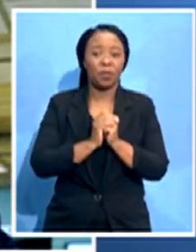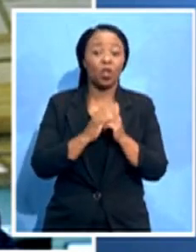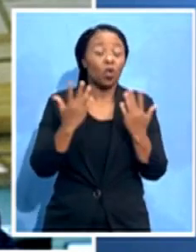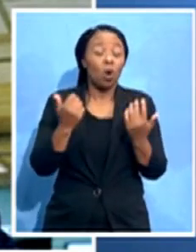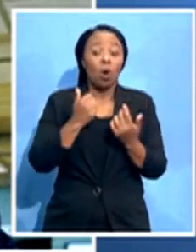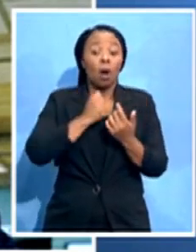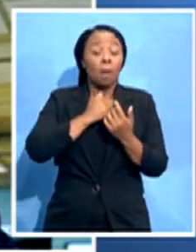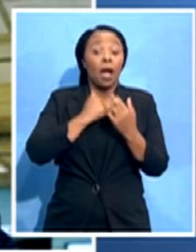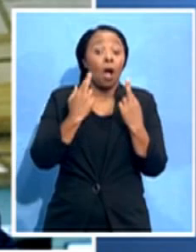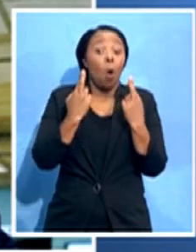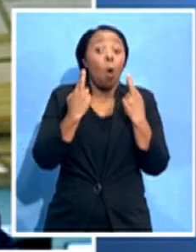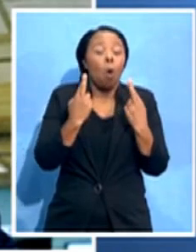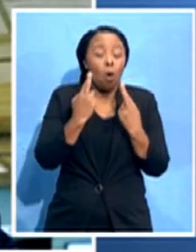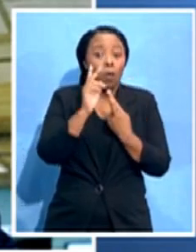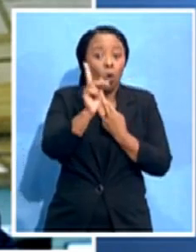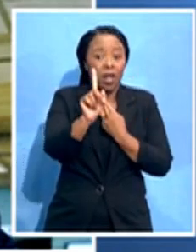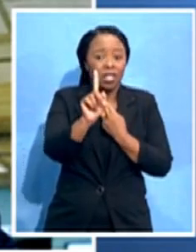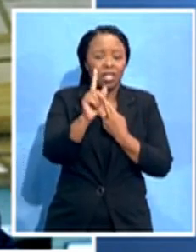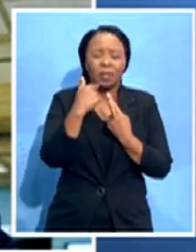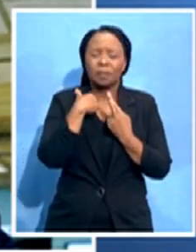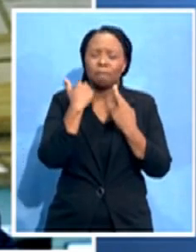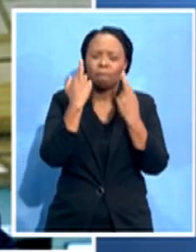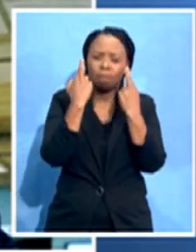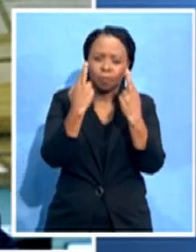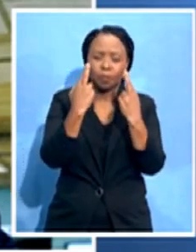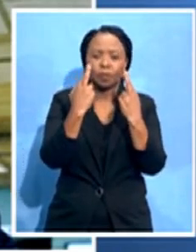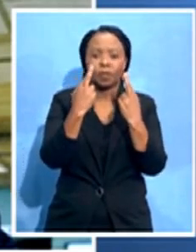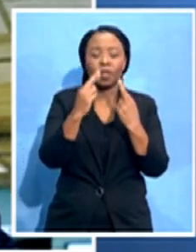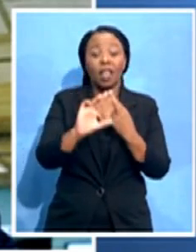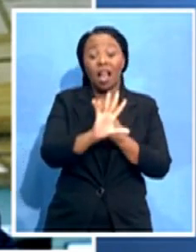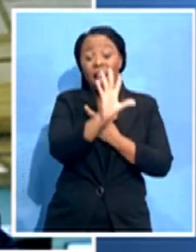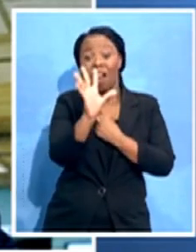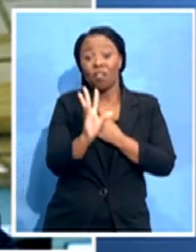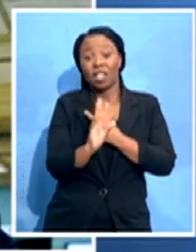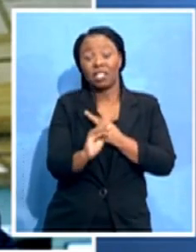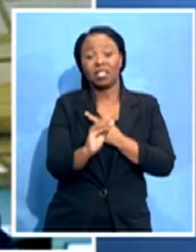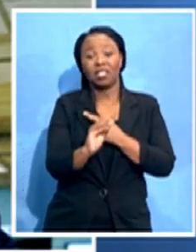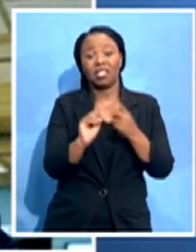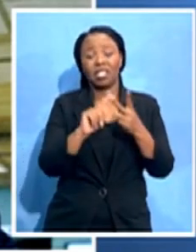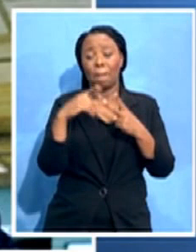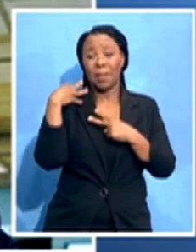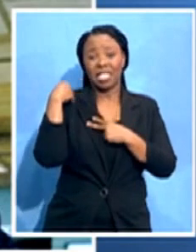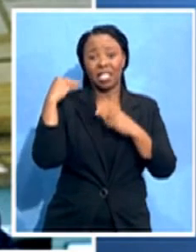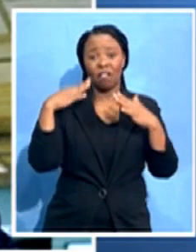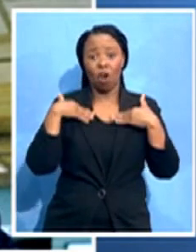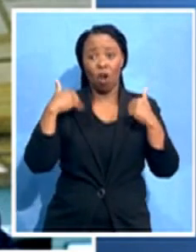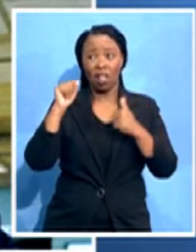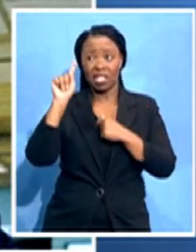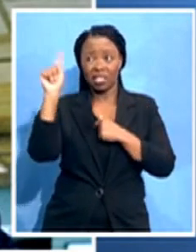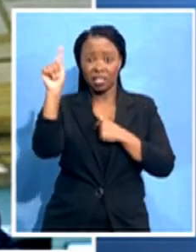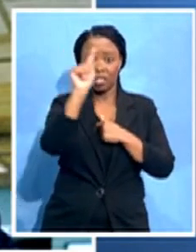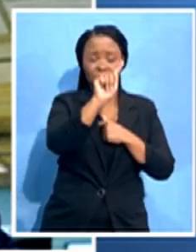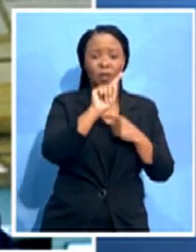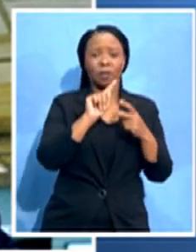hope all the SADC countries, ministers of health, and perhaps the leaders have discussed this thing very